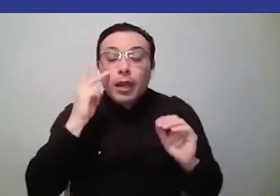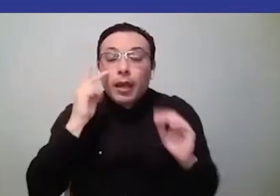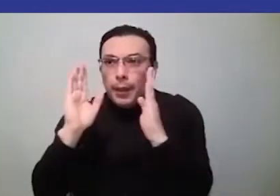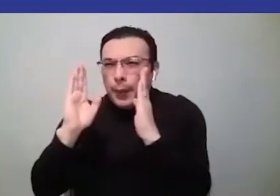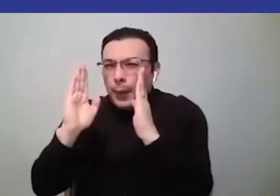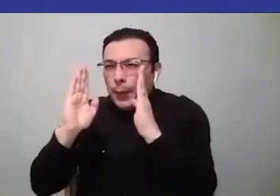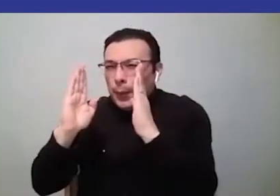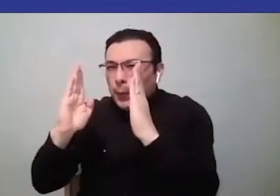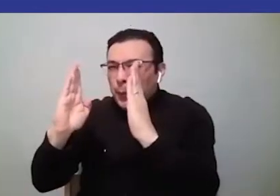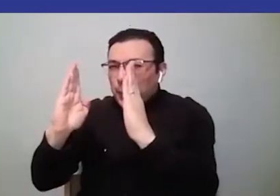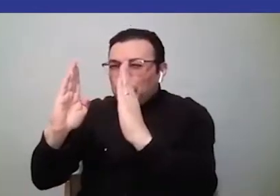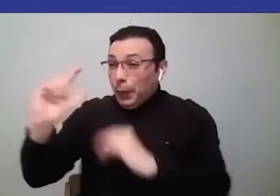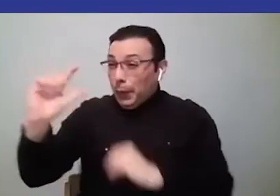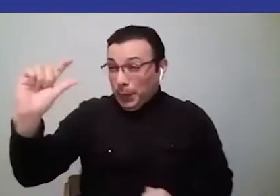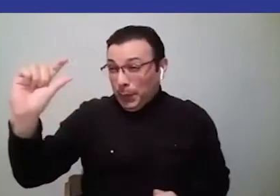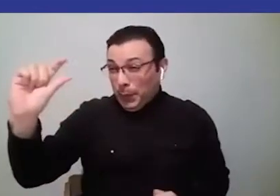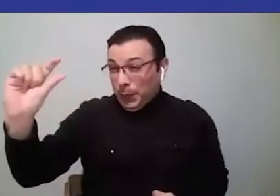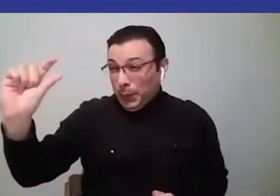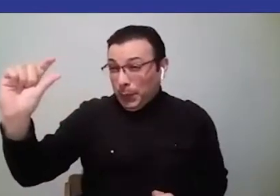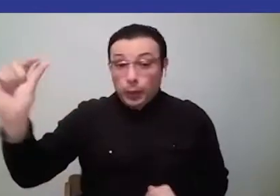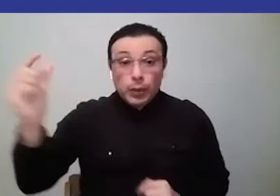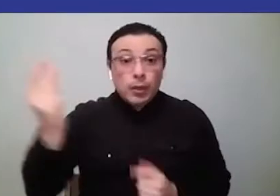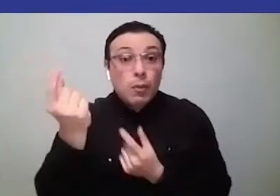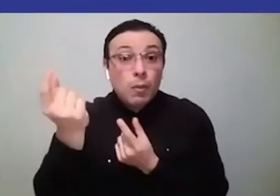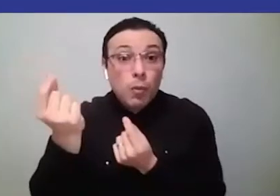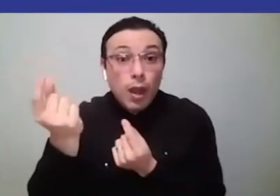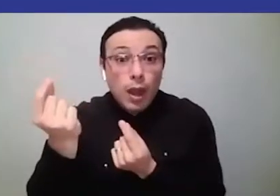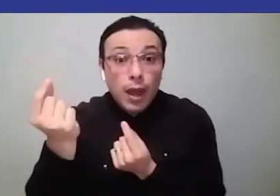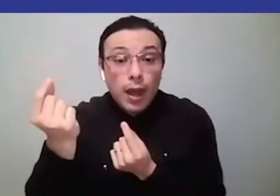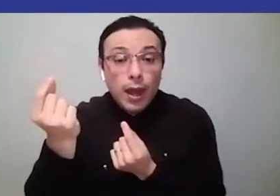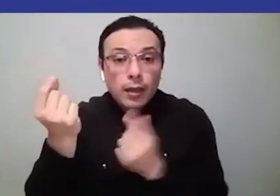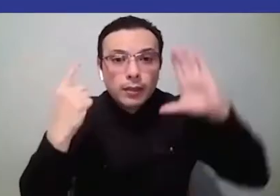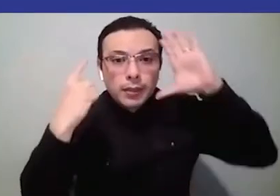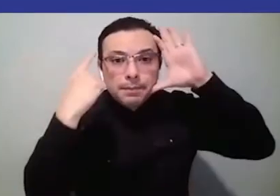were masks, were my ancestors.